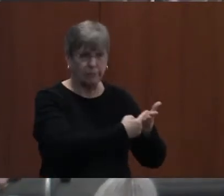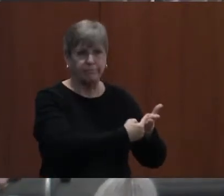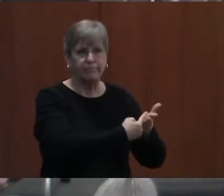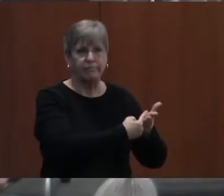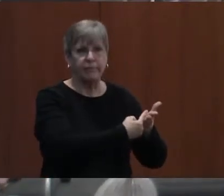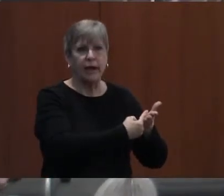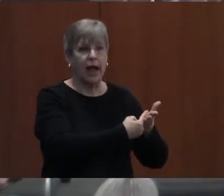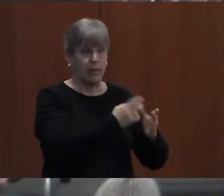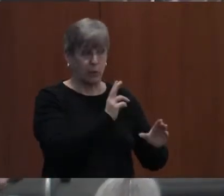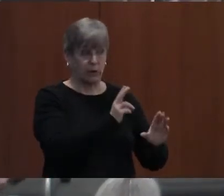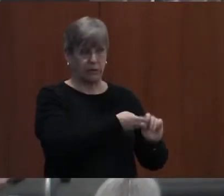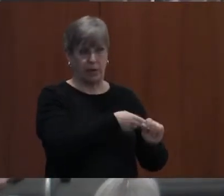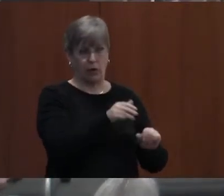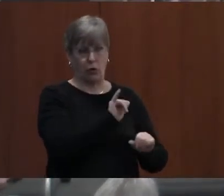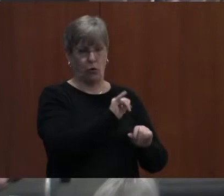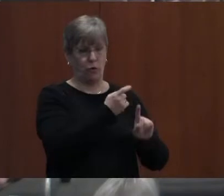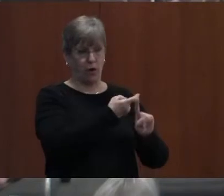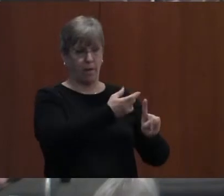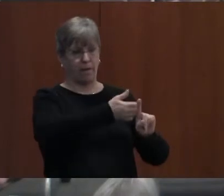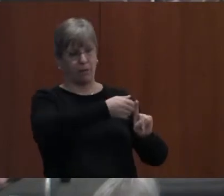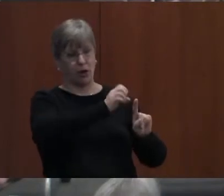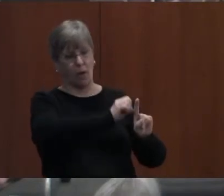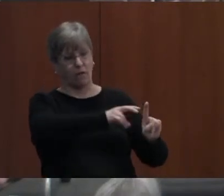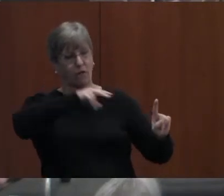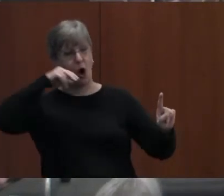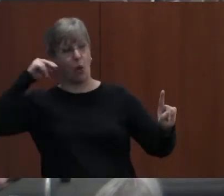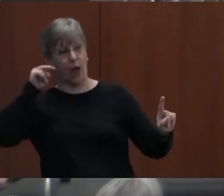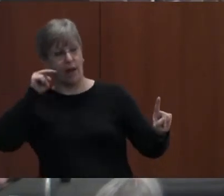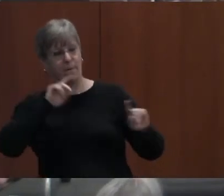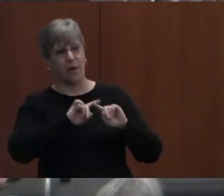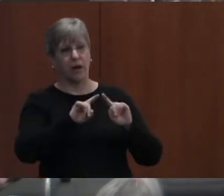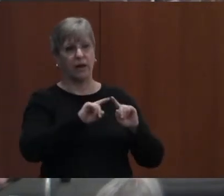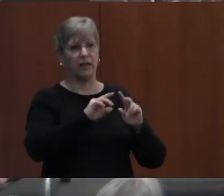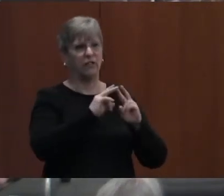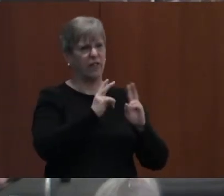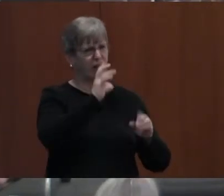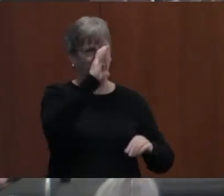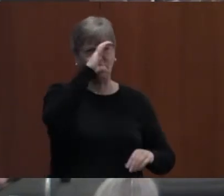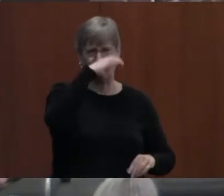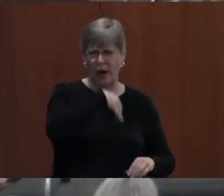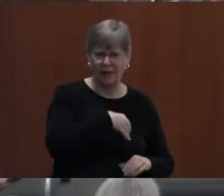and participate from afar. But it's very strange,